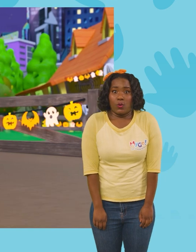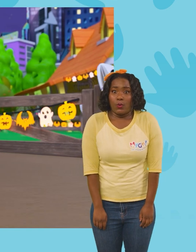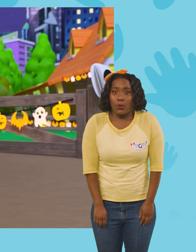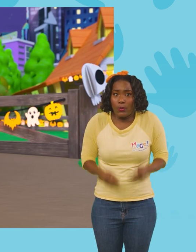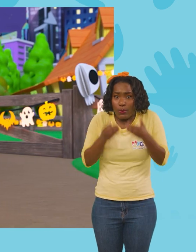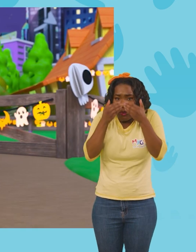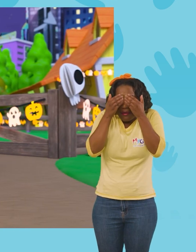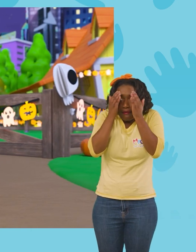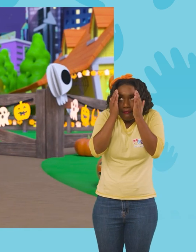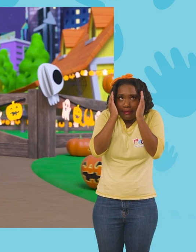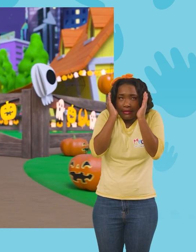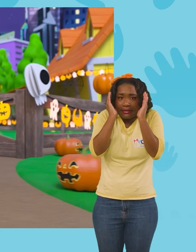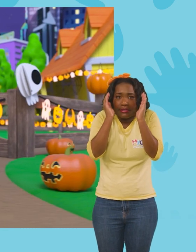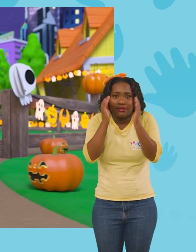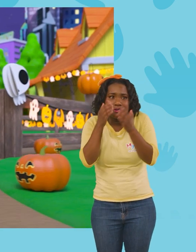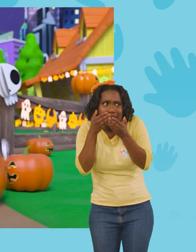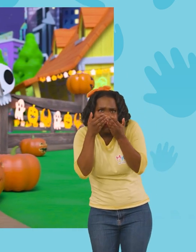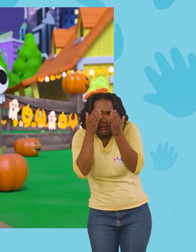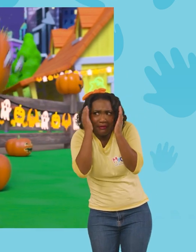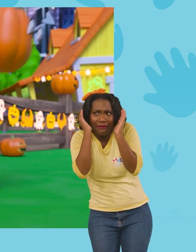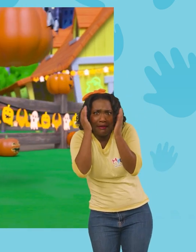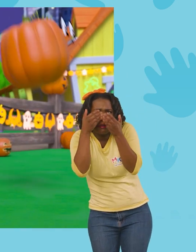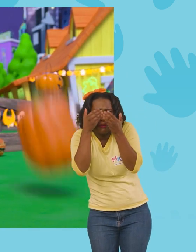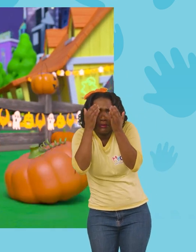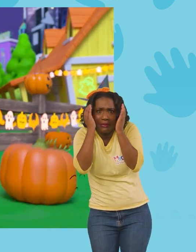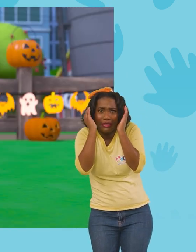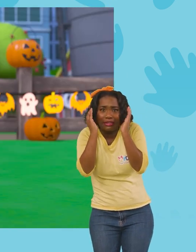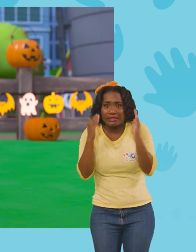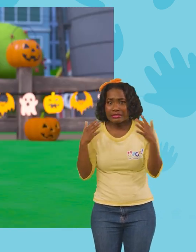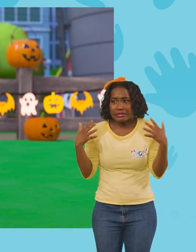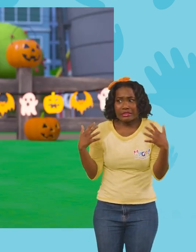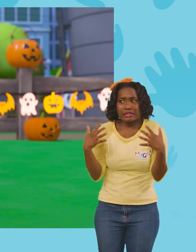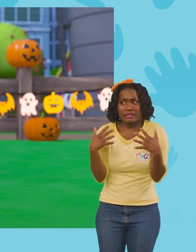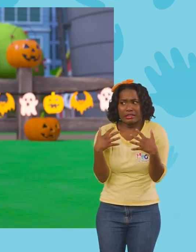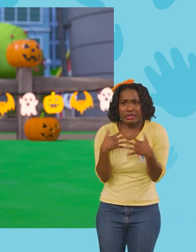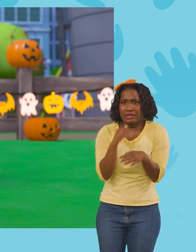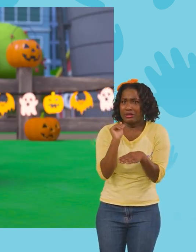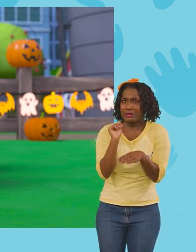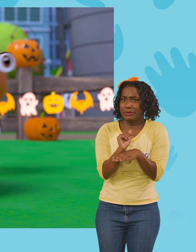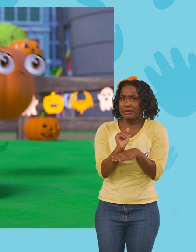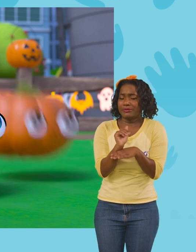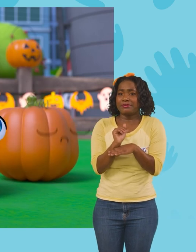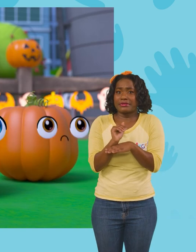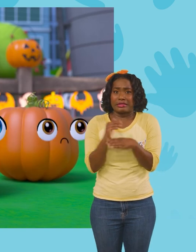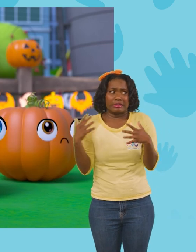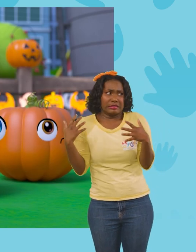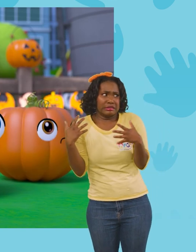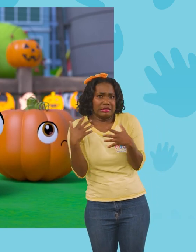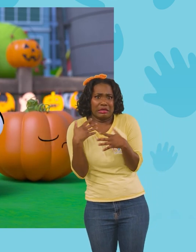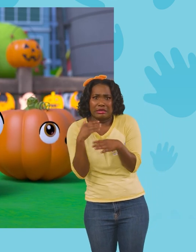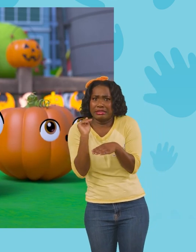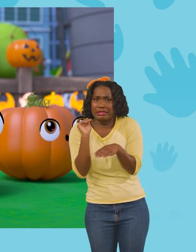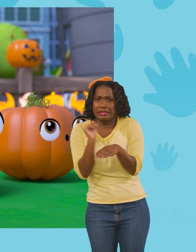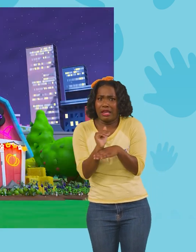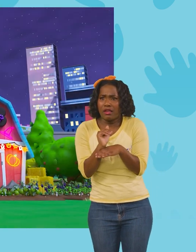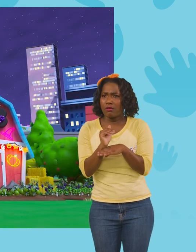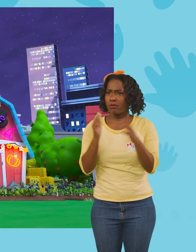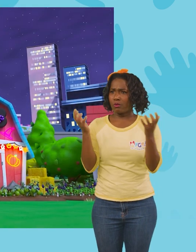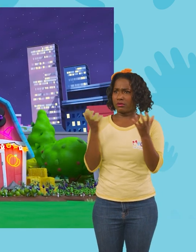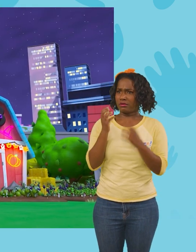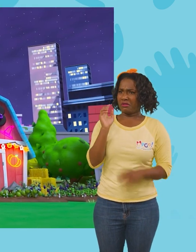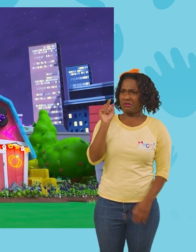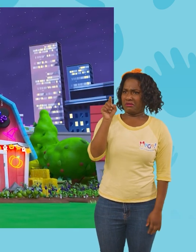With your friends at Lellobee. It's Halloween. It's Halloween. Such a scary night. Such a scary night.